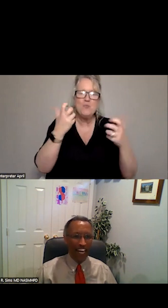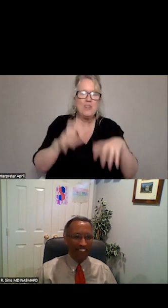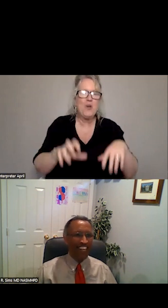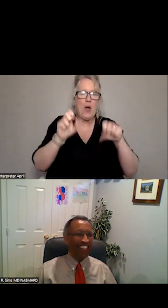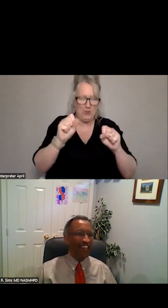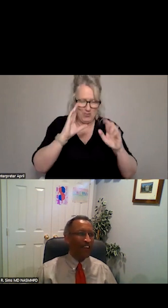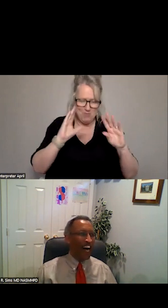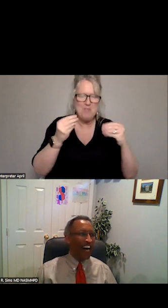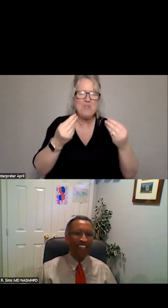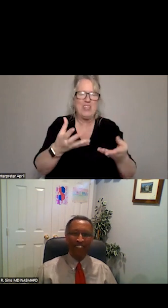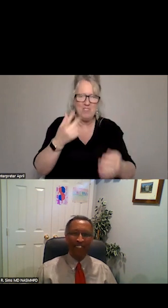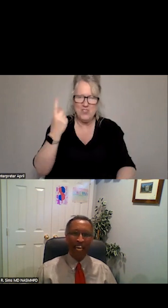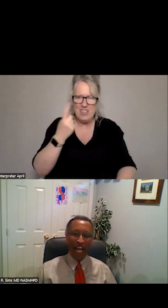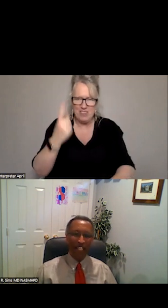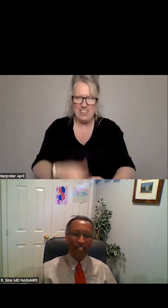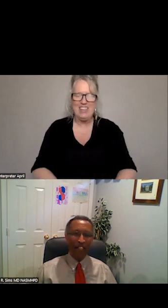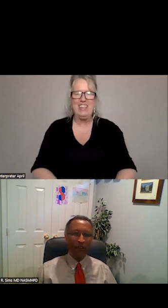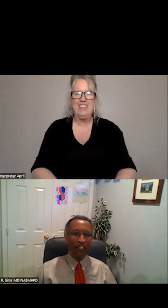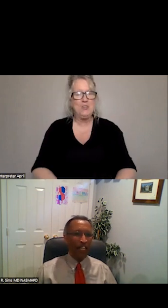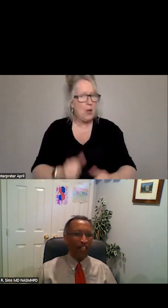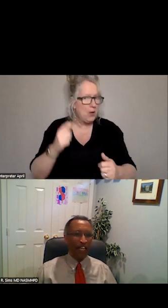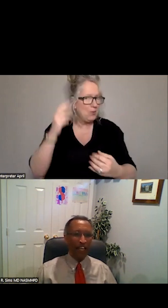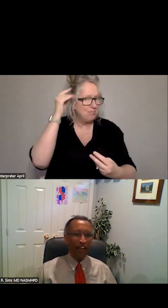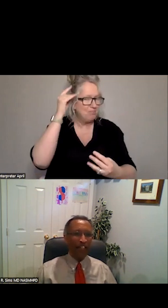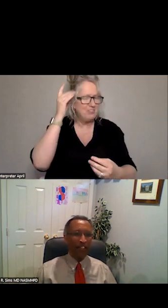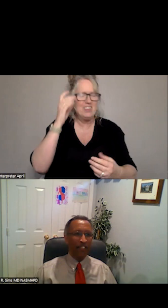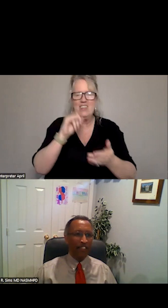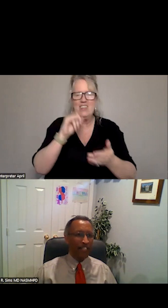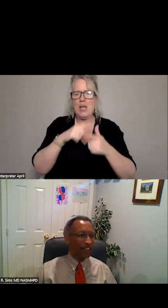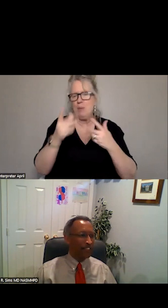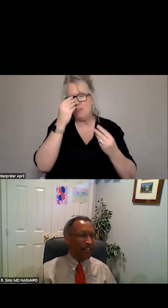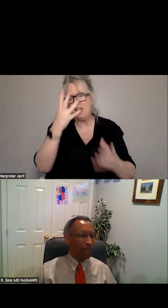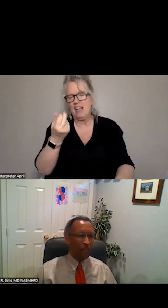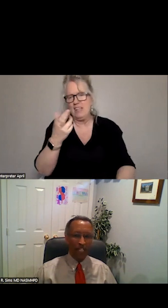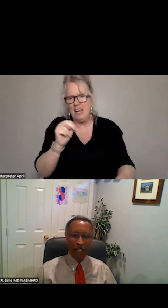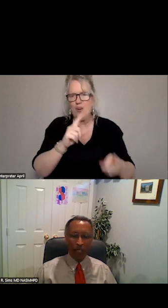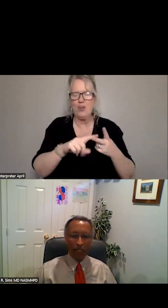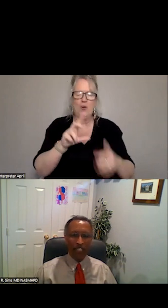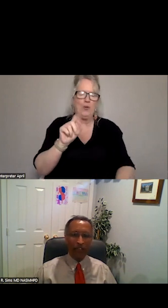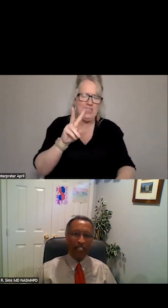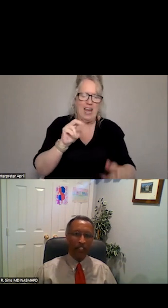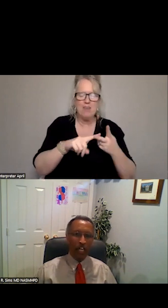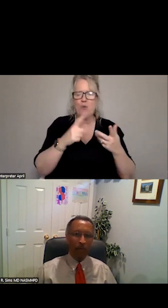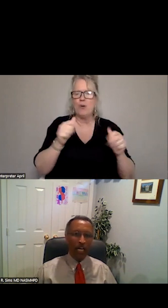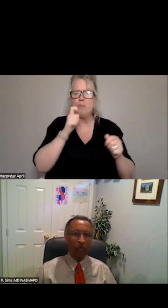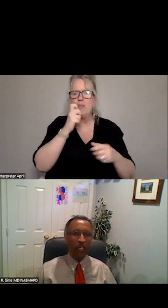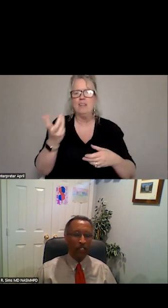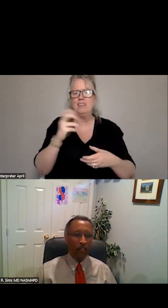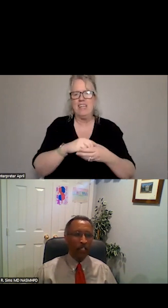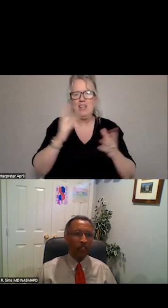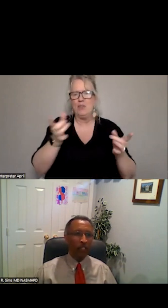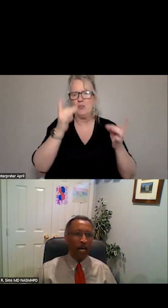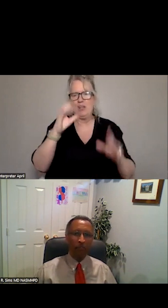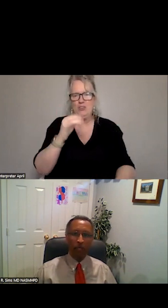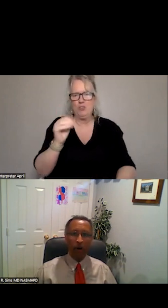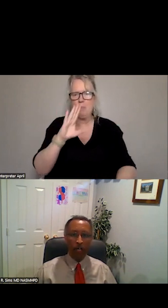you an item. So take that into consideration and let Karen or Dave or anyone within the Crisis Jam Network know